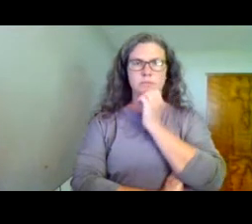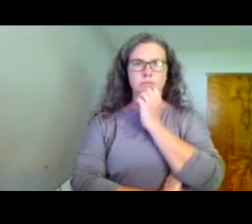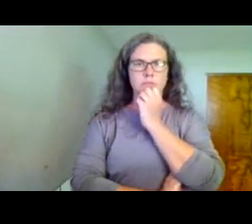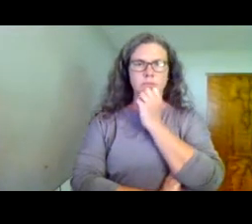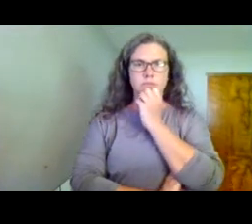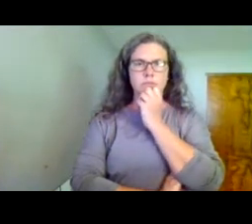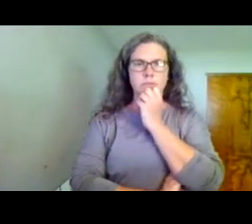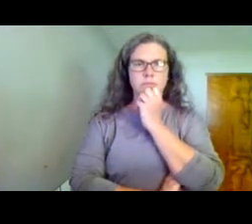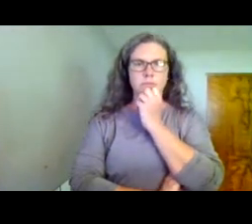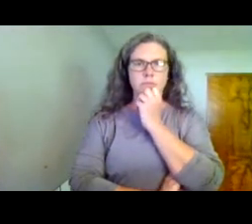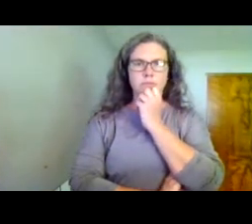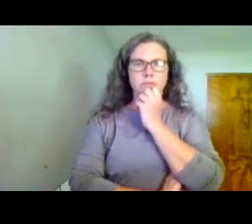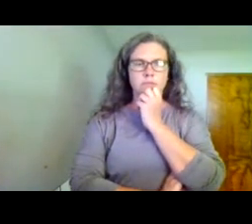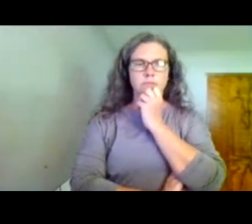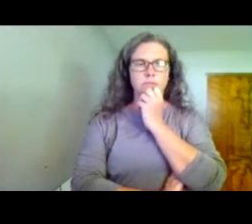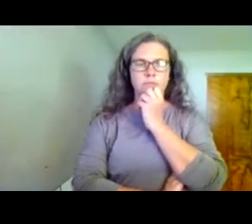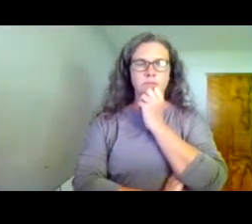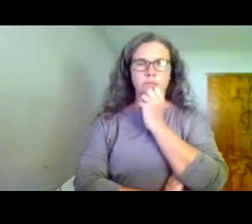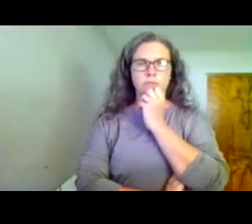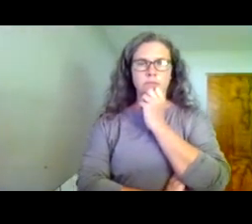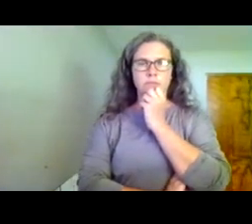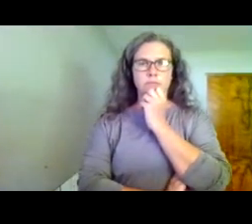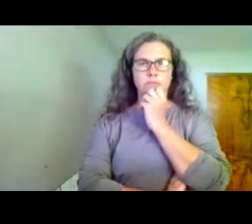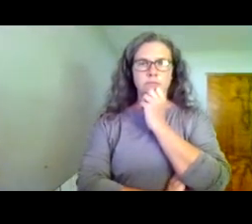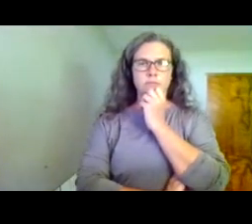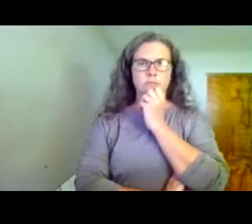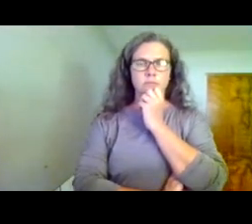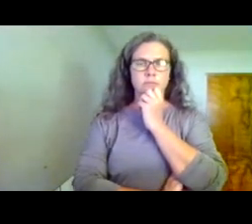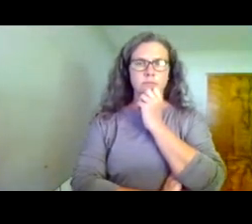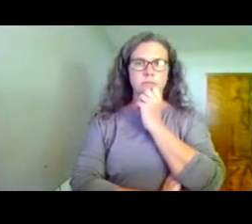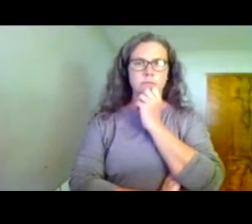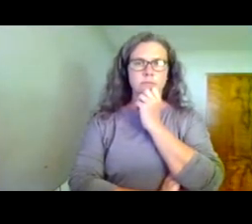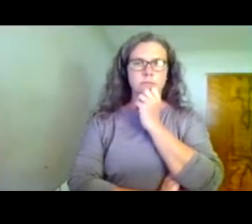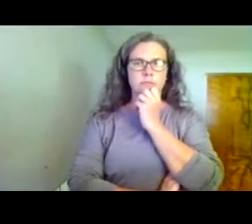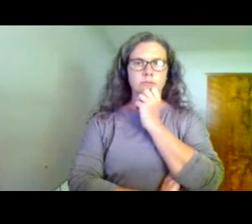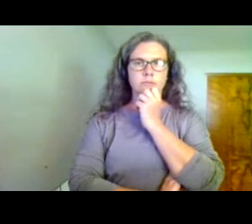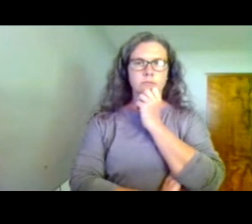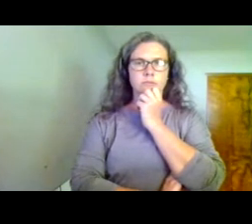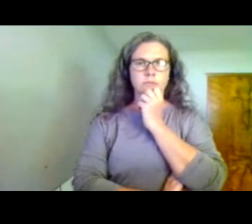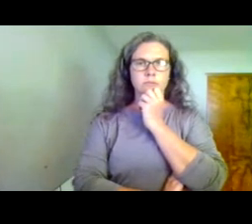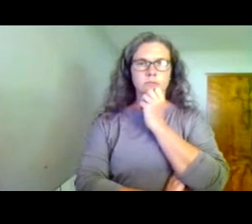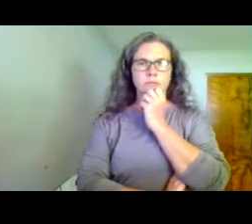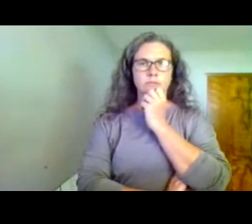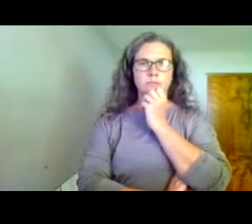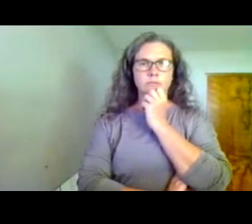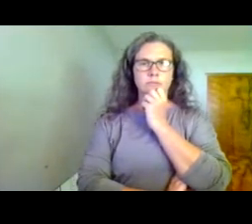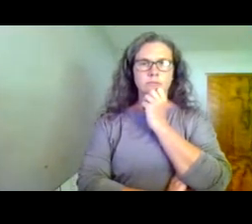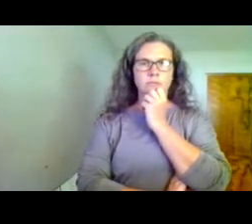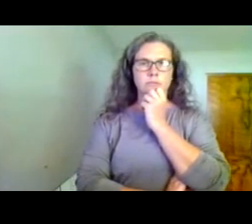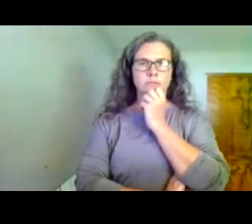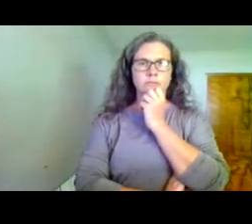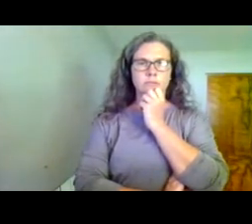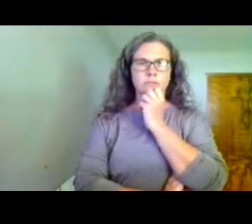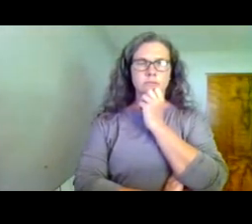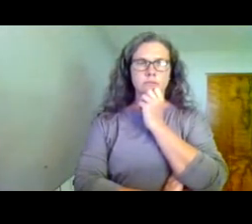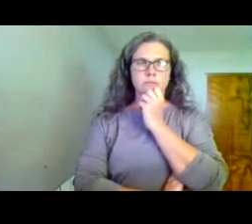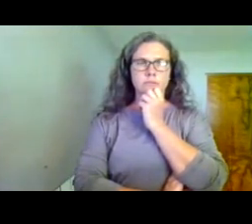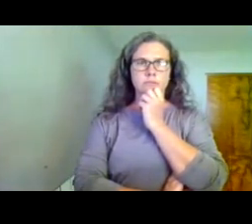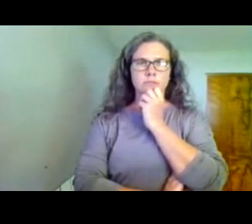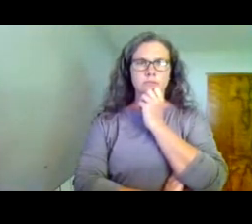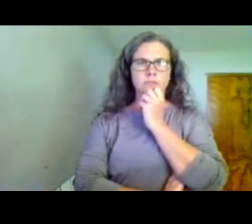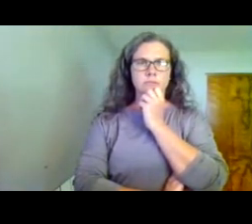with, and learned recently about how much the land, the banks around the lake really,